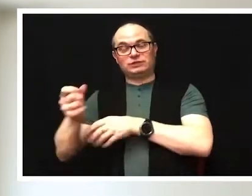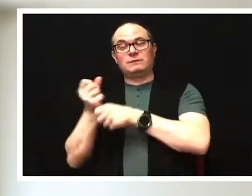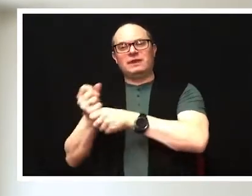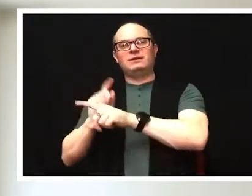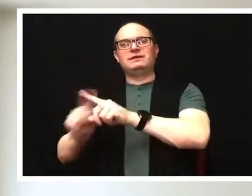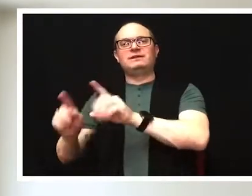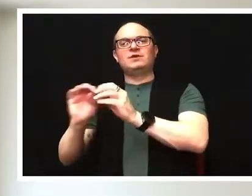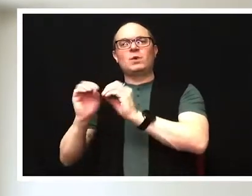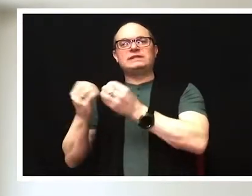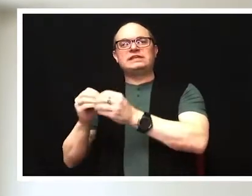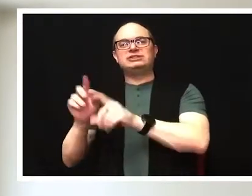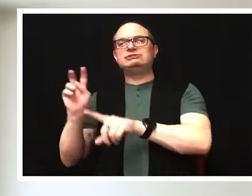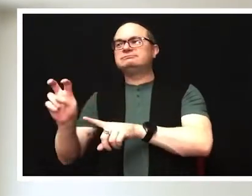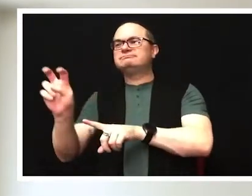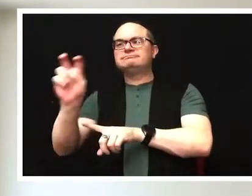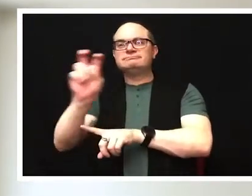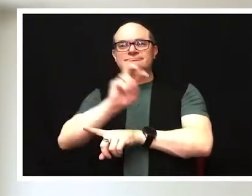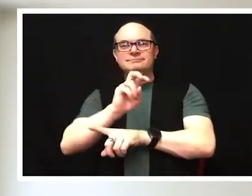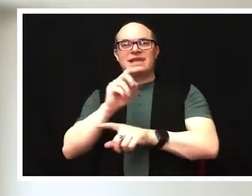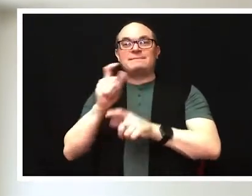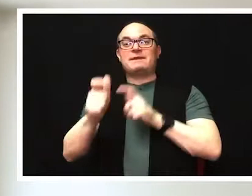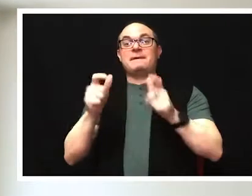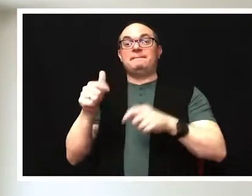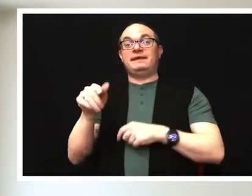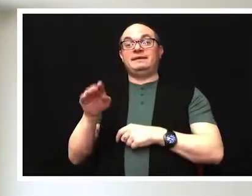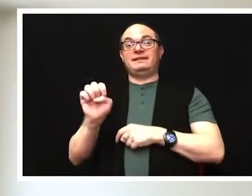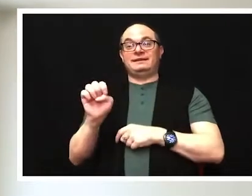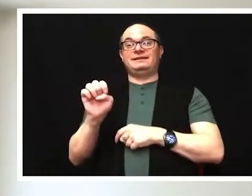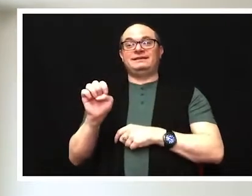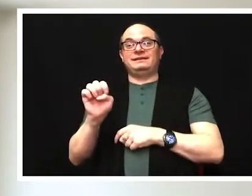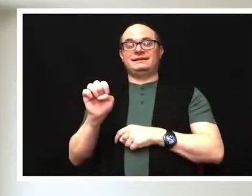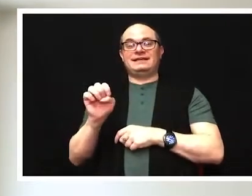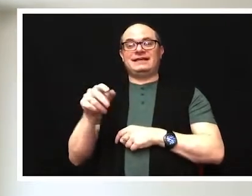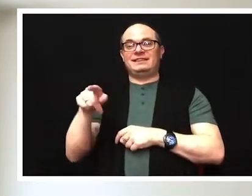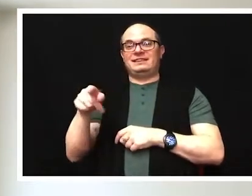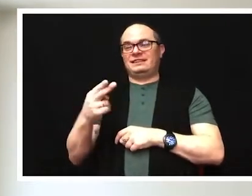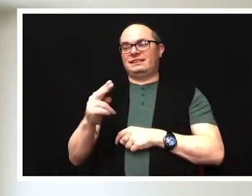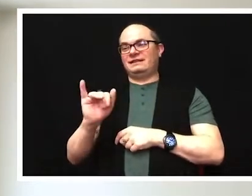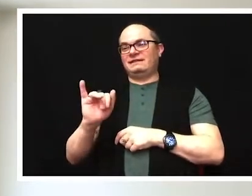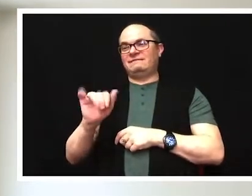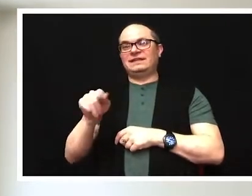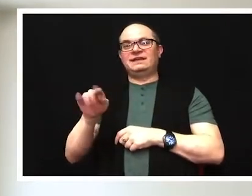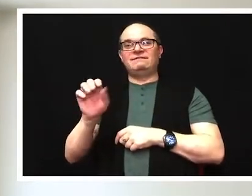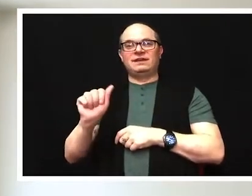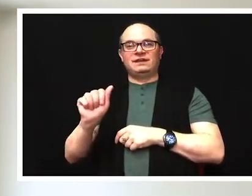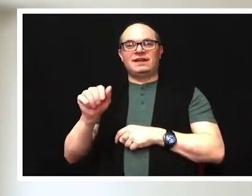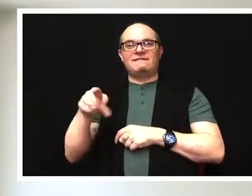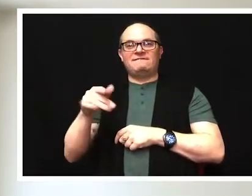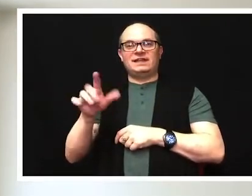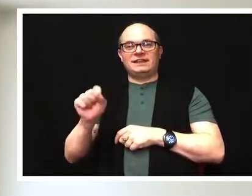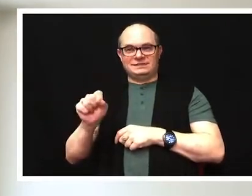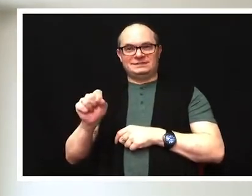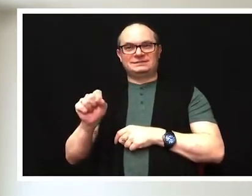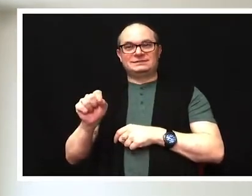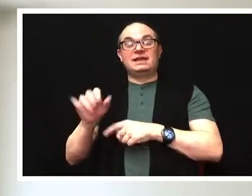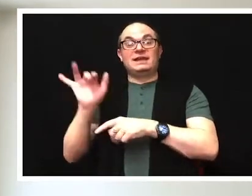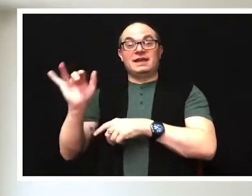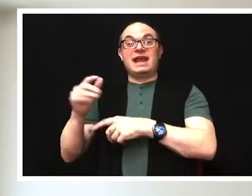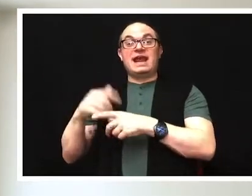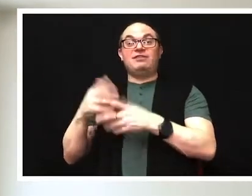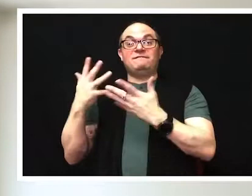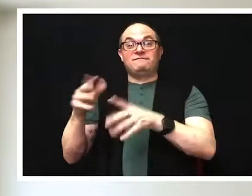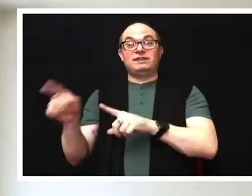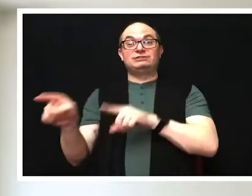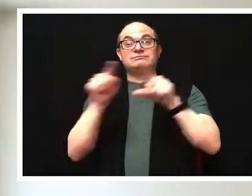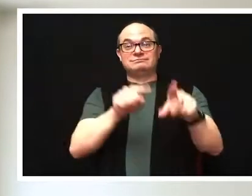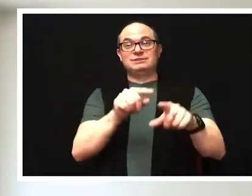many different organizations and making my big league debut with the Philadelphia Phillies in 2006, with continued big league time with the